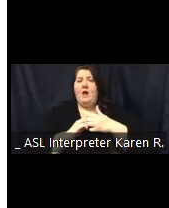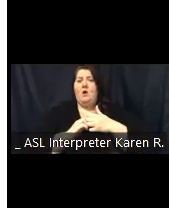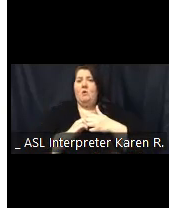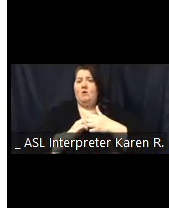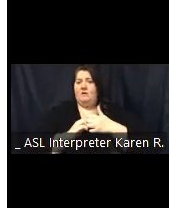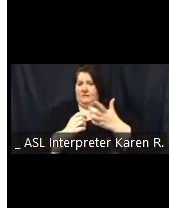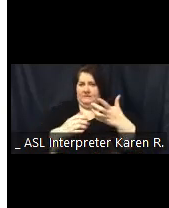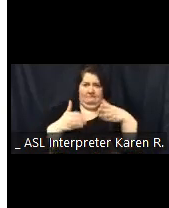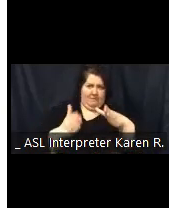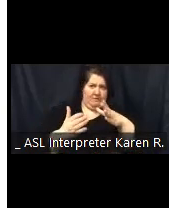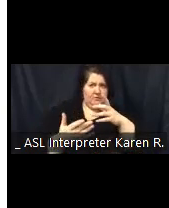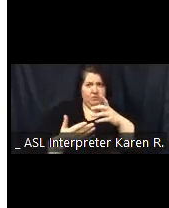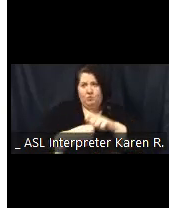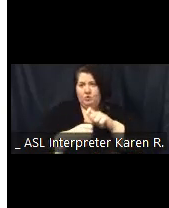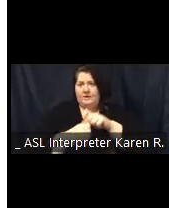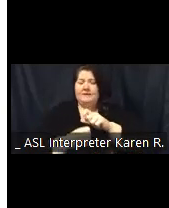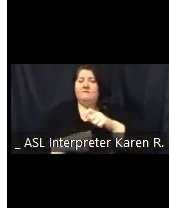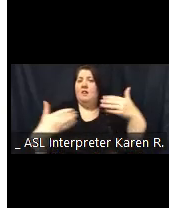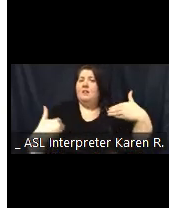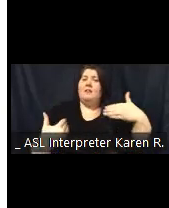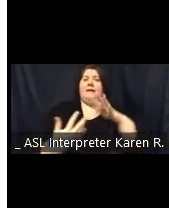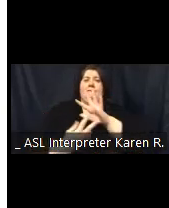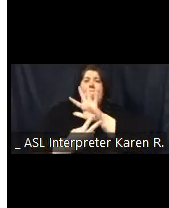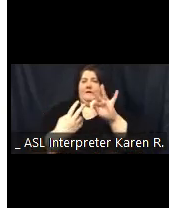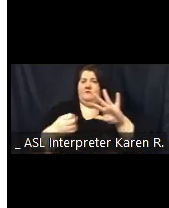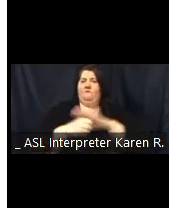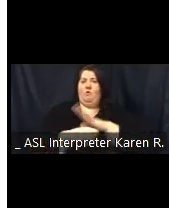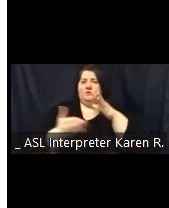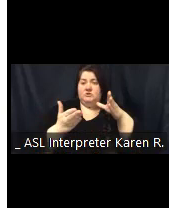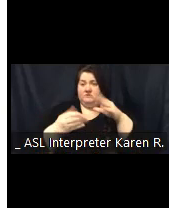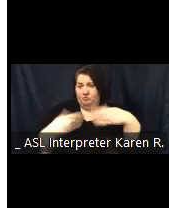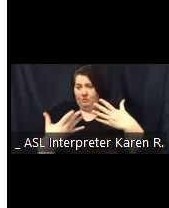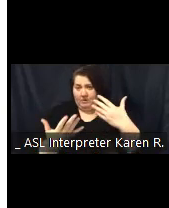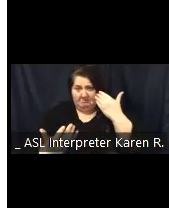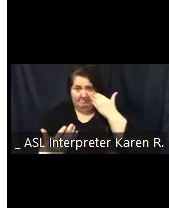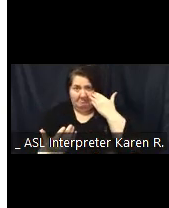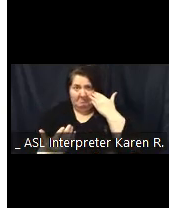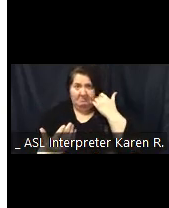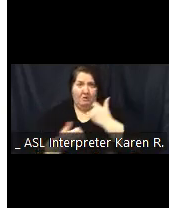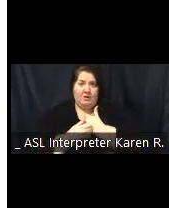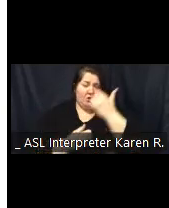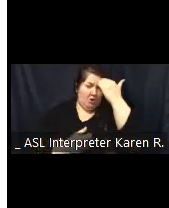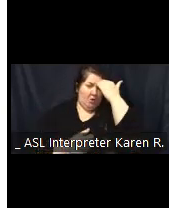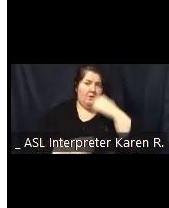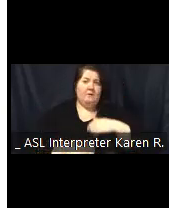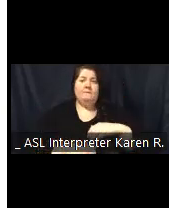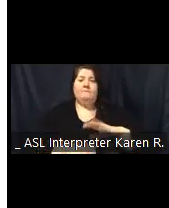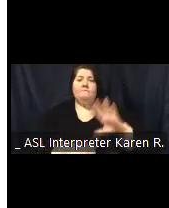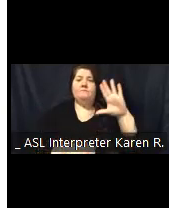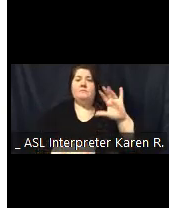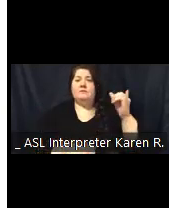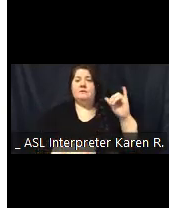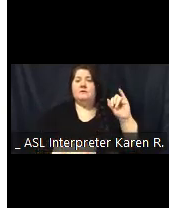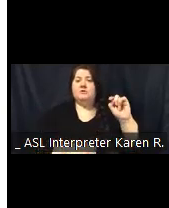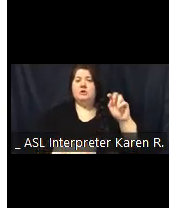a family hasn't chosen a full service provider, we would love to hear from you. Hey. Hi everyone, this is Jennifer.